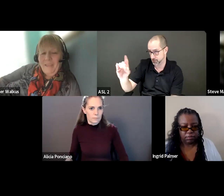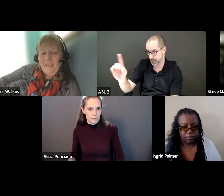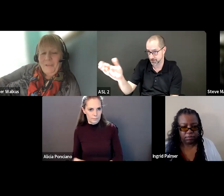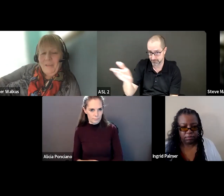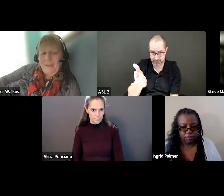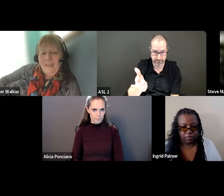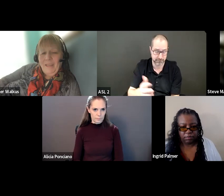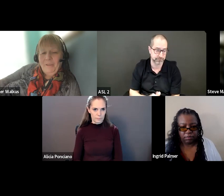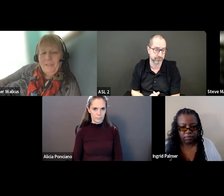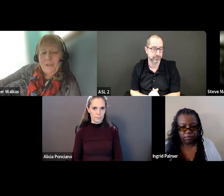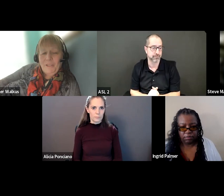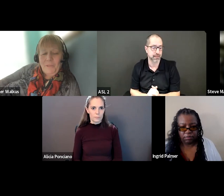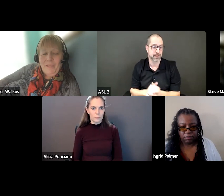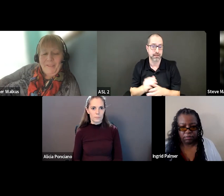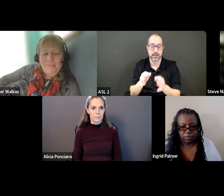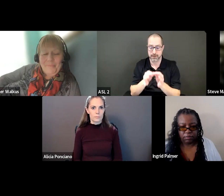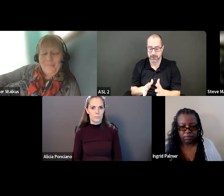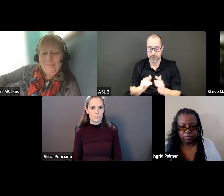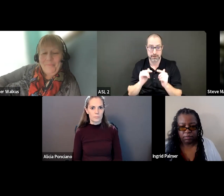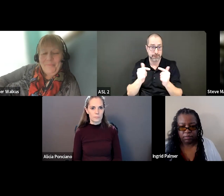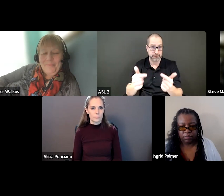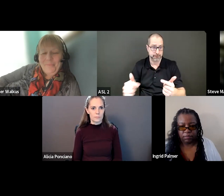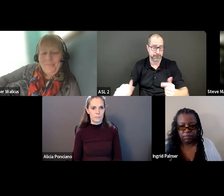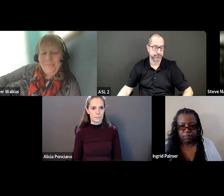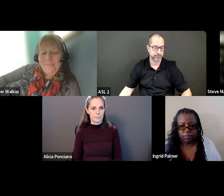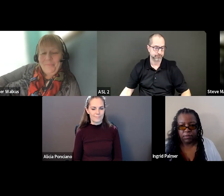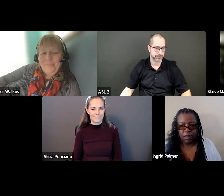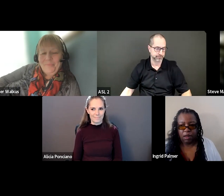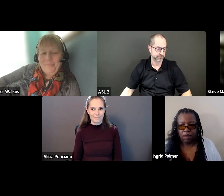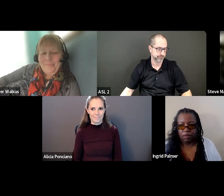Thank you. Ingrid's going to begin.